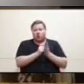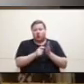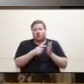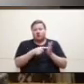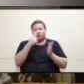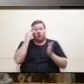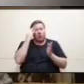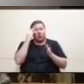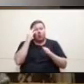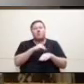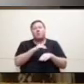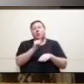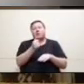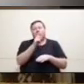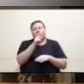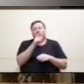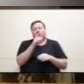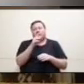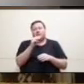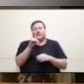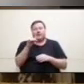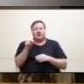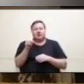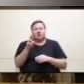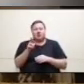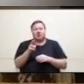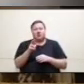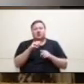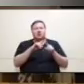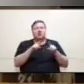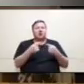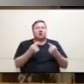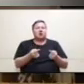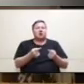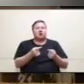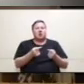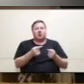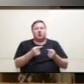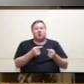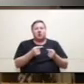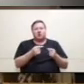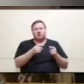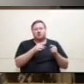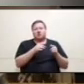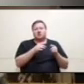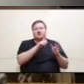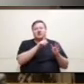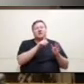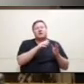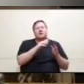than 1 million. Can't be 7 million and you got a shock, we thought it was 900,000.